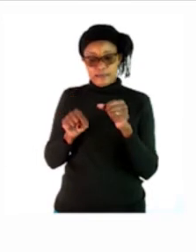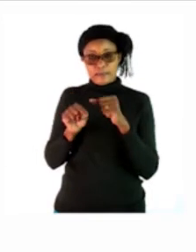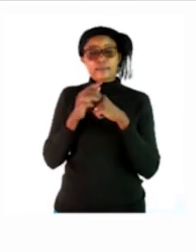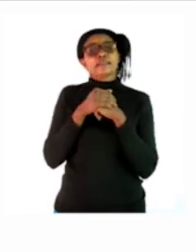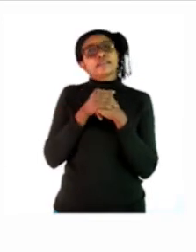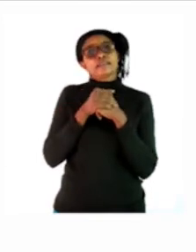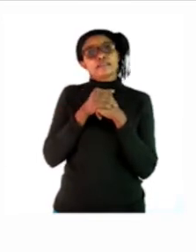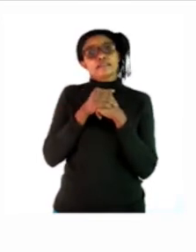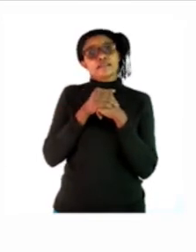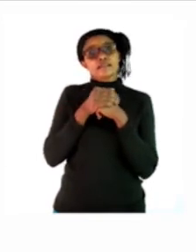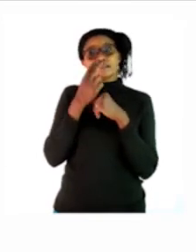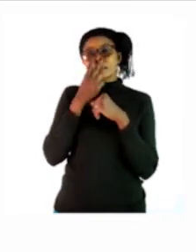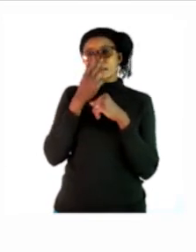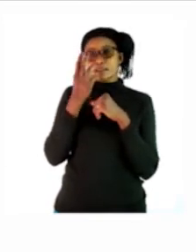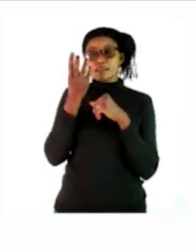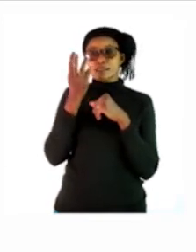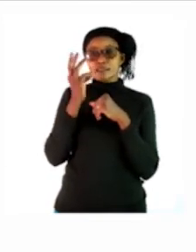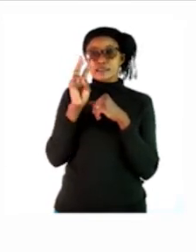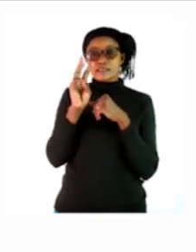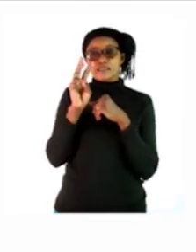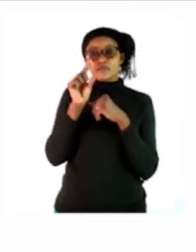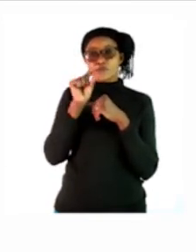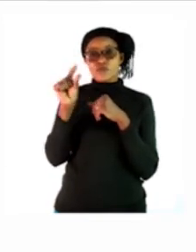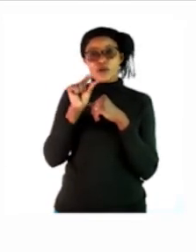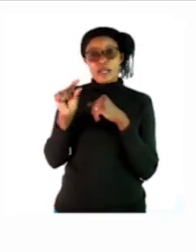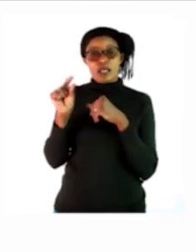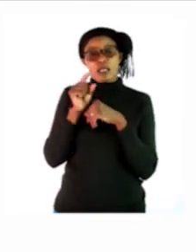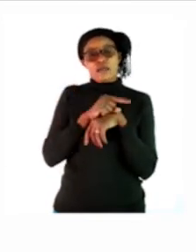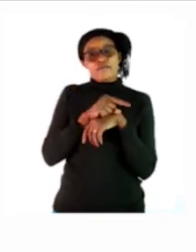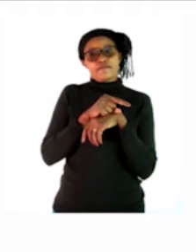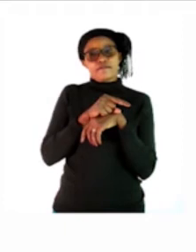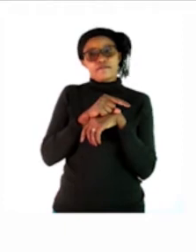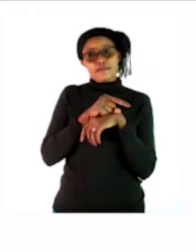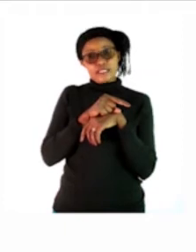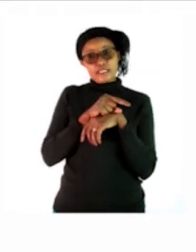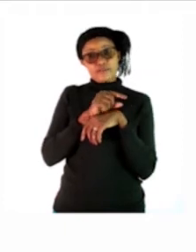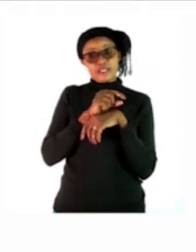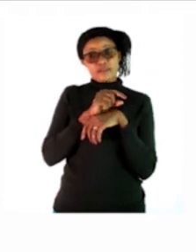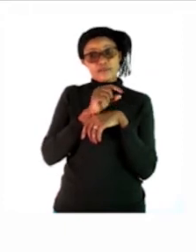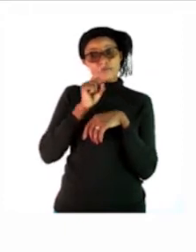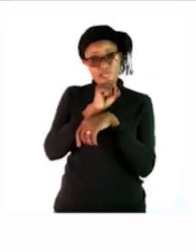that 6 words below. The first one is first.